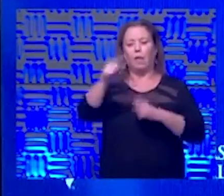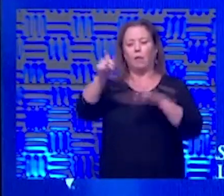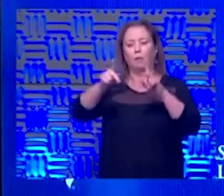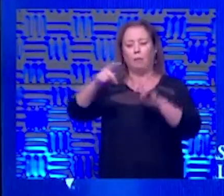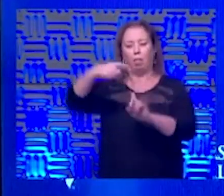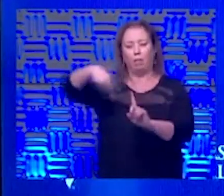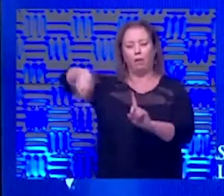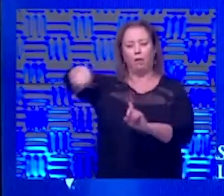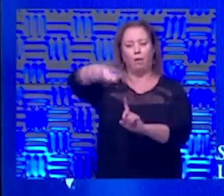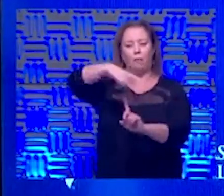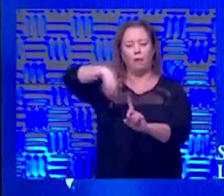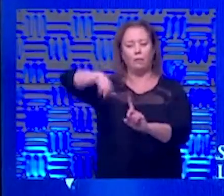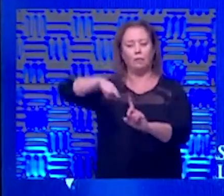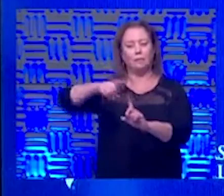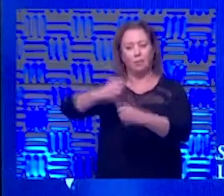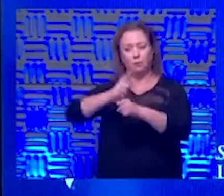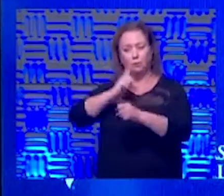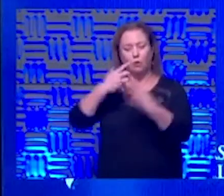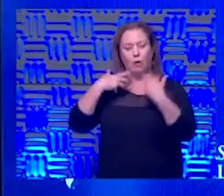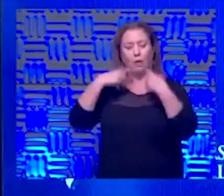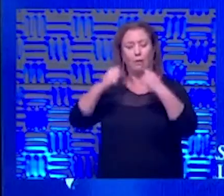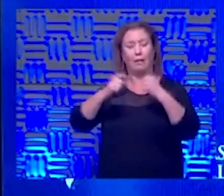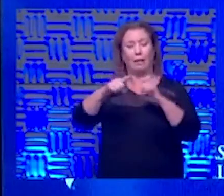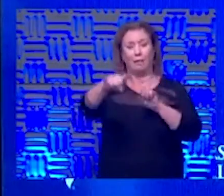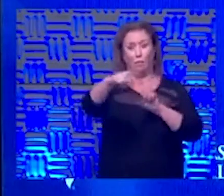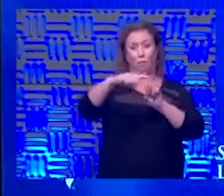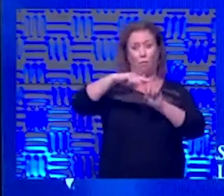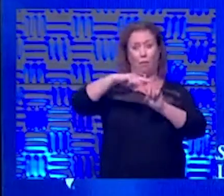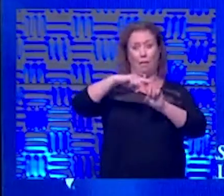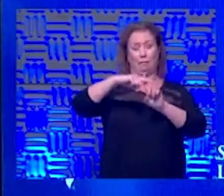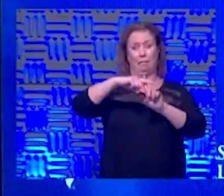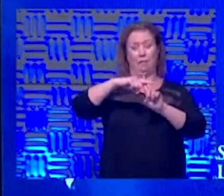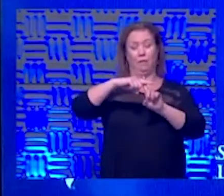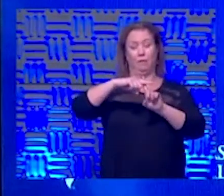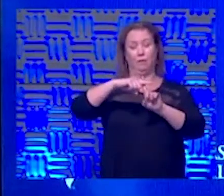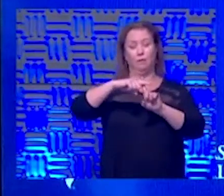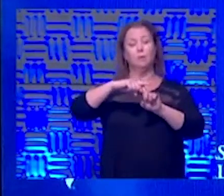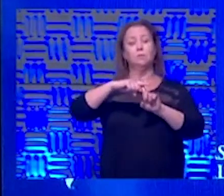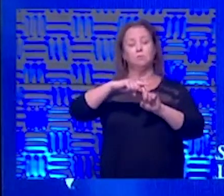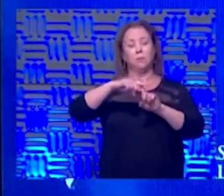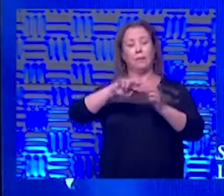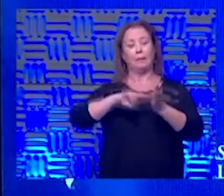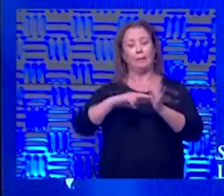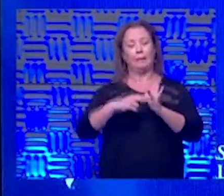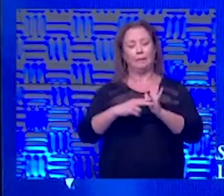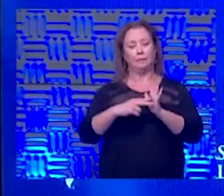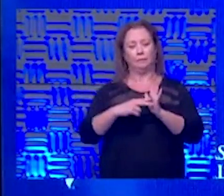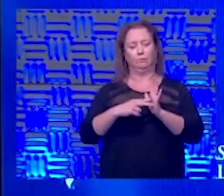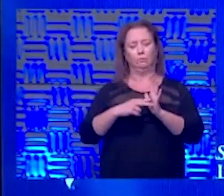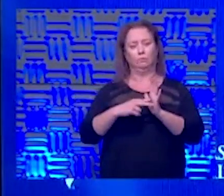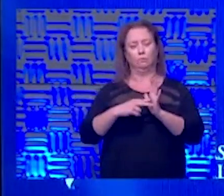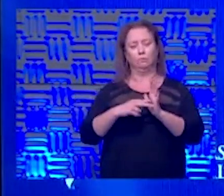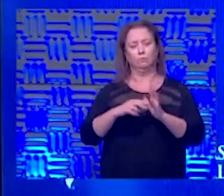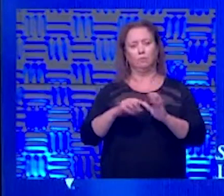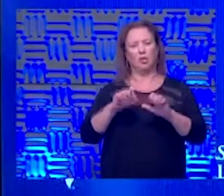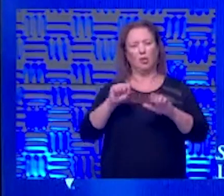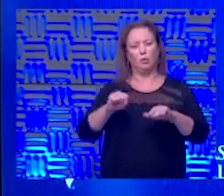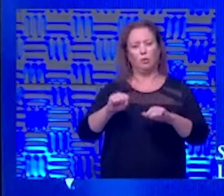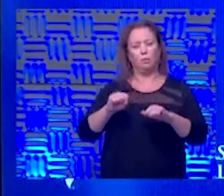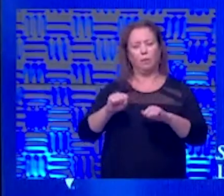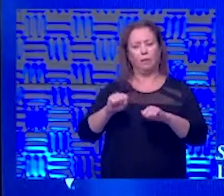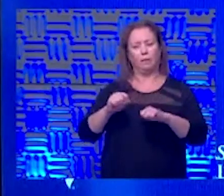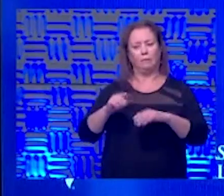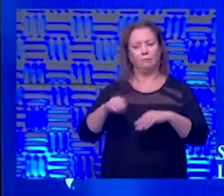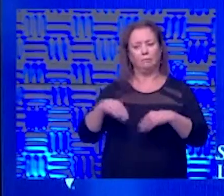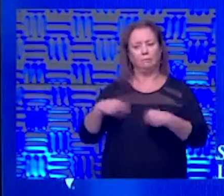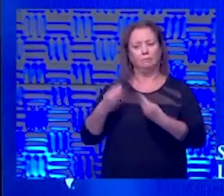healthy. If you're positive, it means you may be having other people at risk because